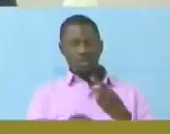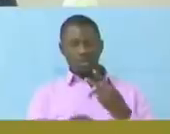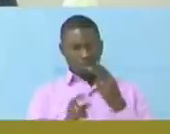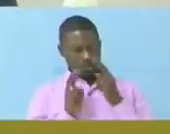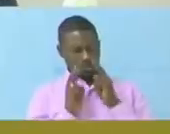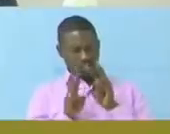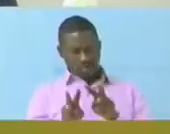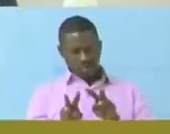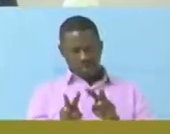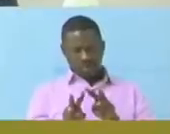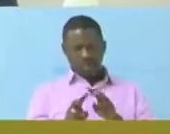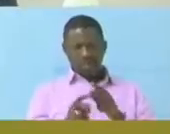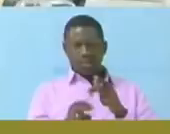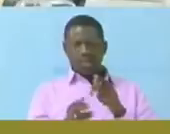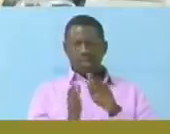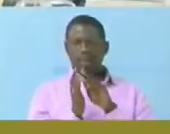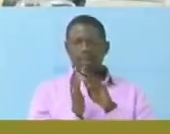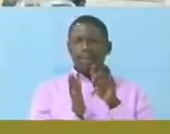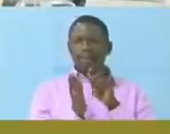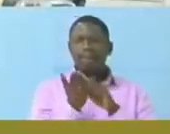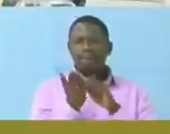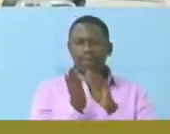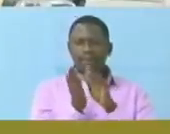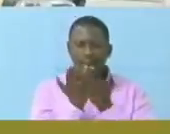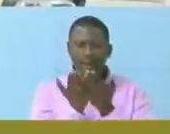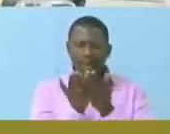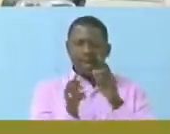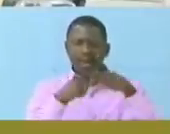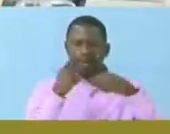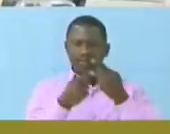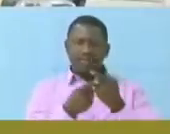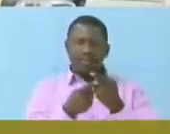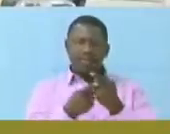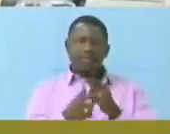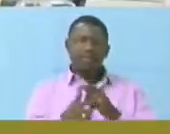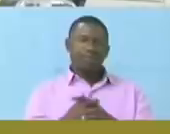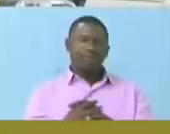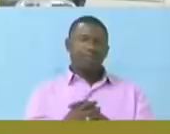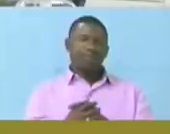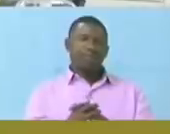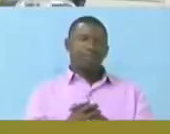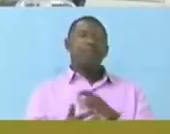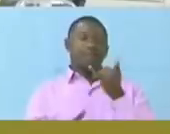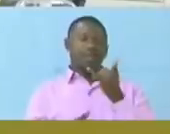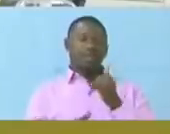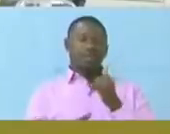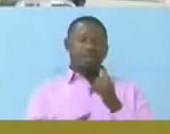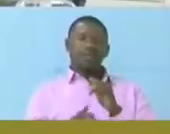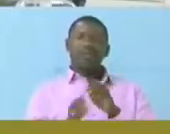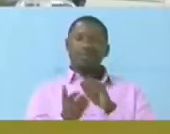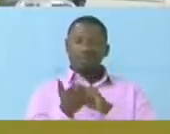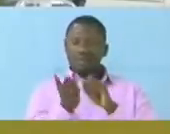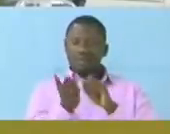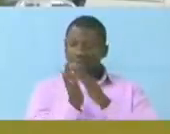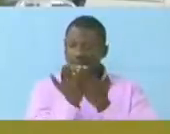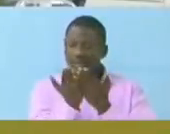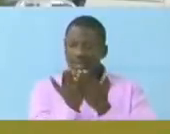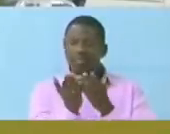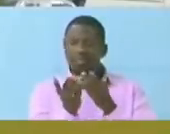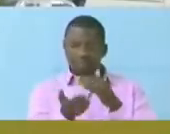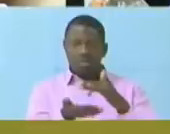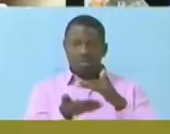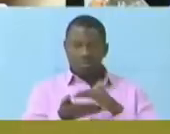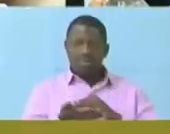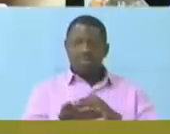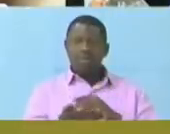eventually? Nyala ba wanyo fanya na diary. The diary was produced and an extract was made for me for that period. Nasa diary ni mbundi le, adu